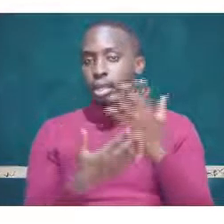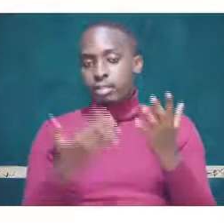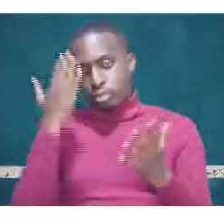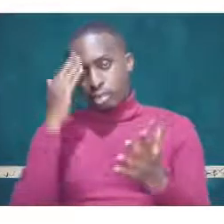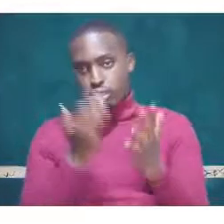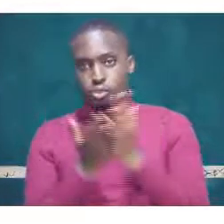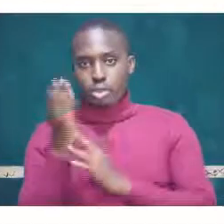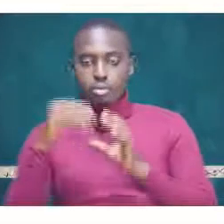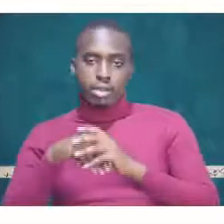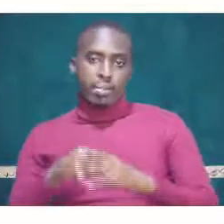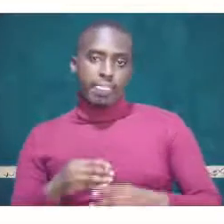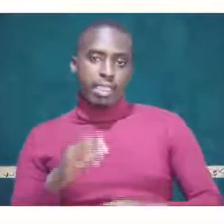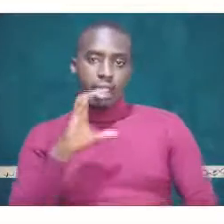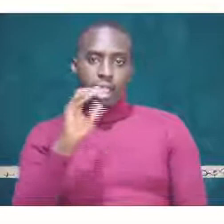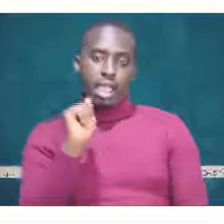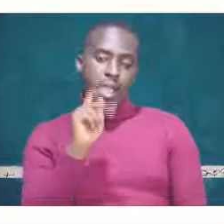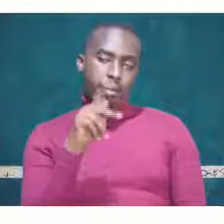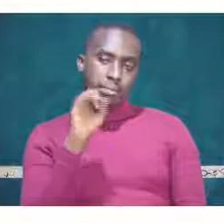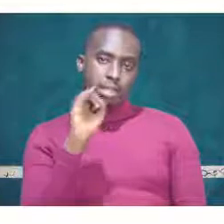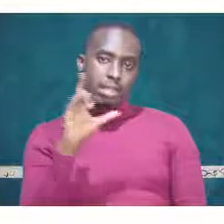through the capillary wall.